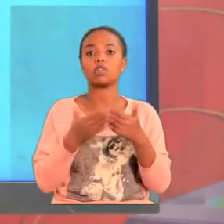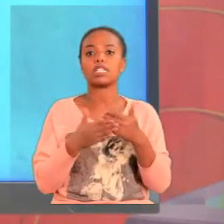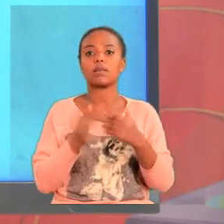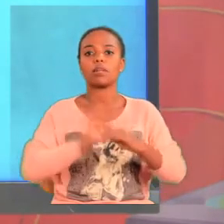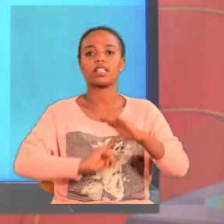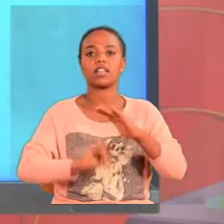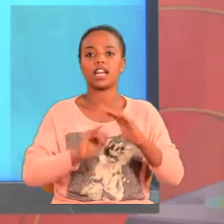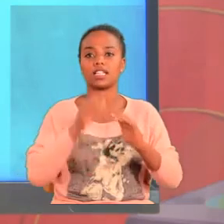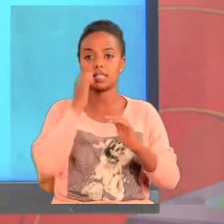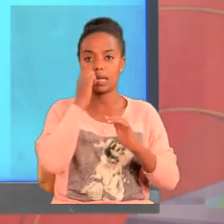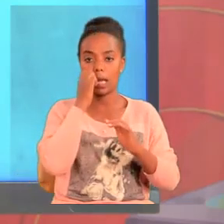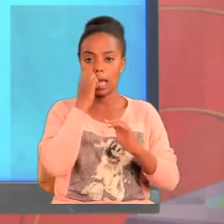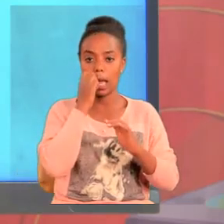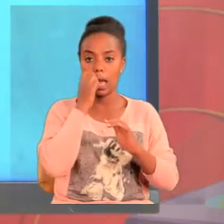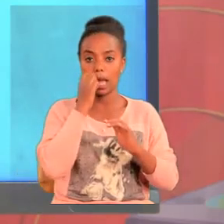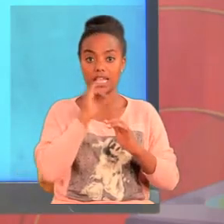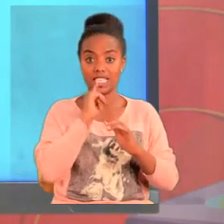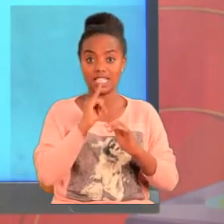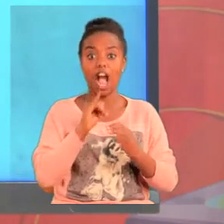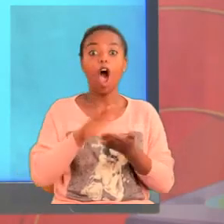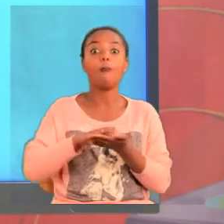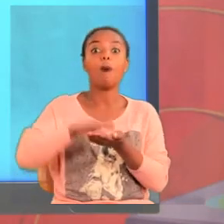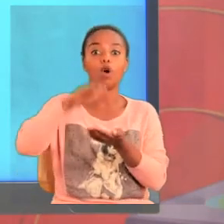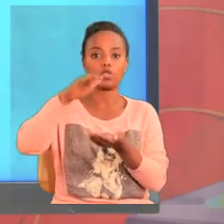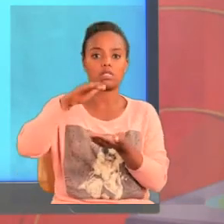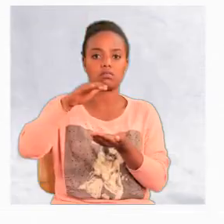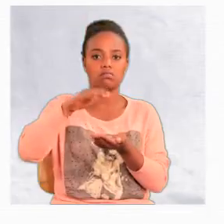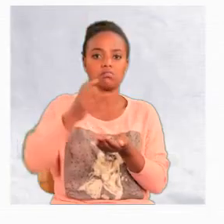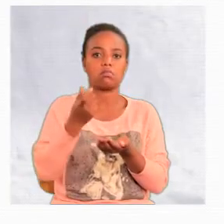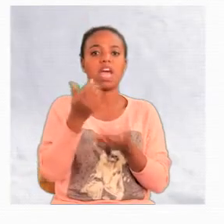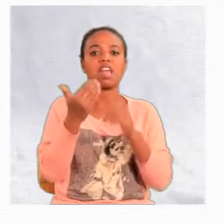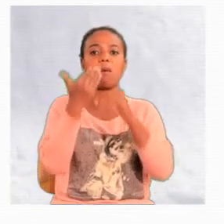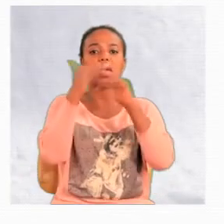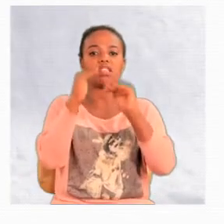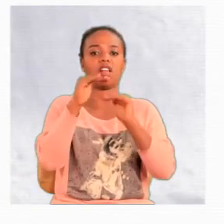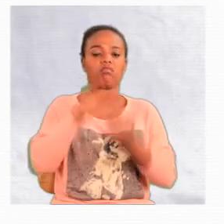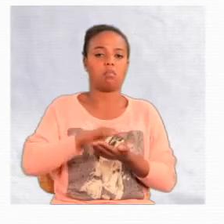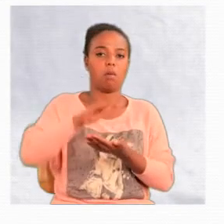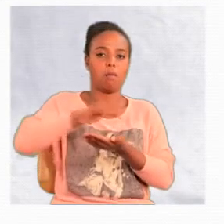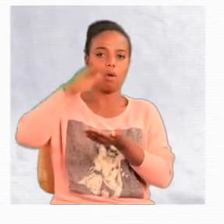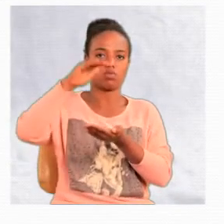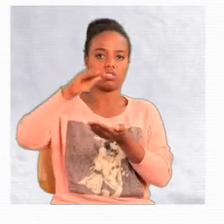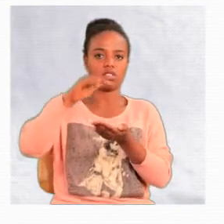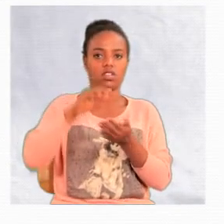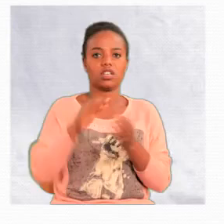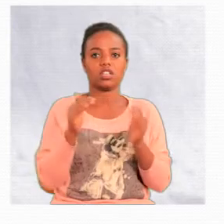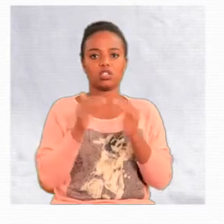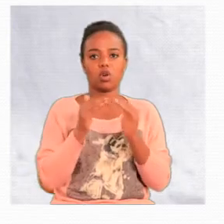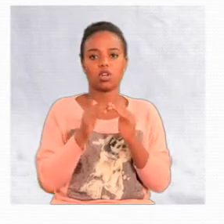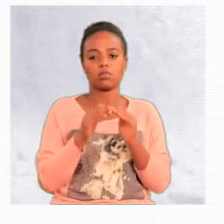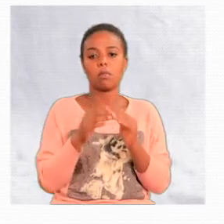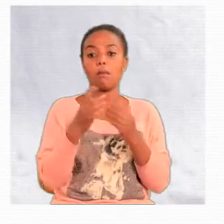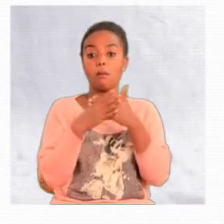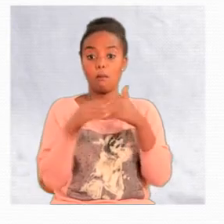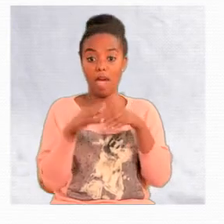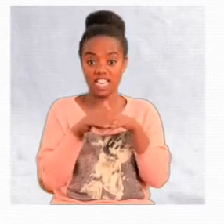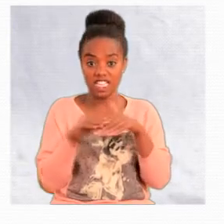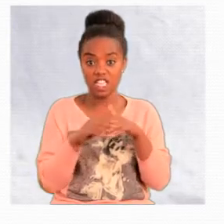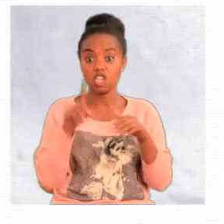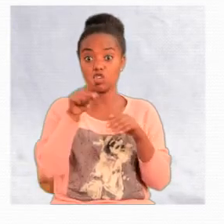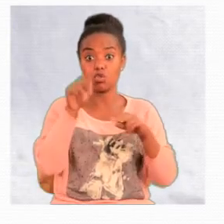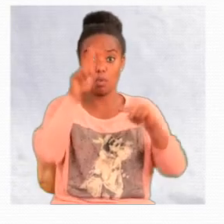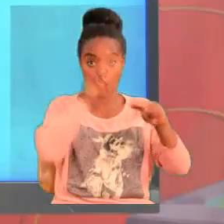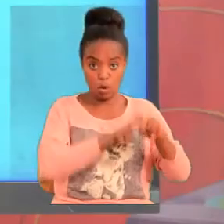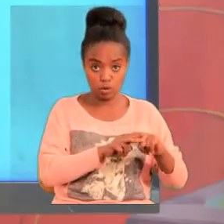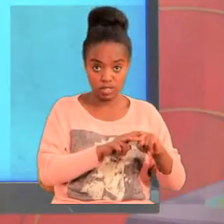is given by, to find the future value, that means the amount will be equal to the money originally you put, which is equals